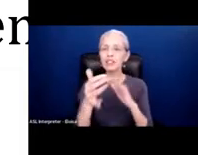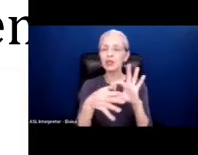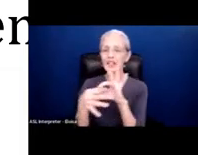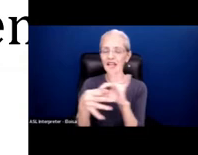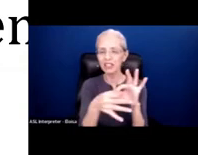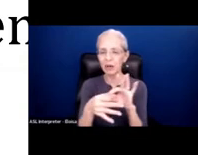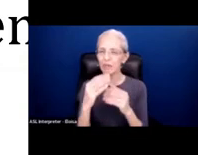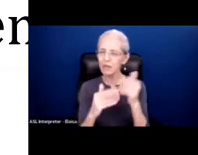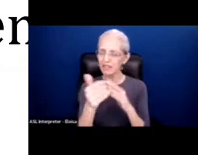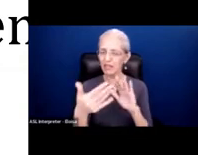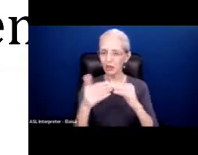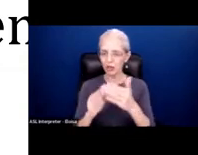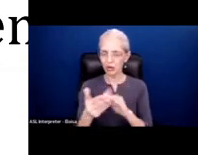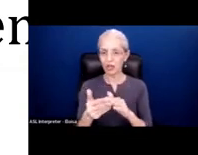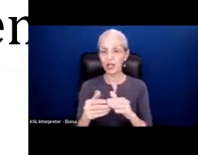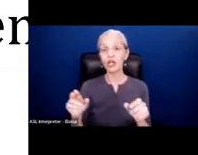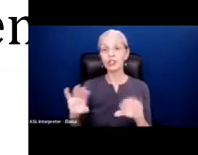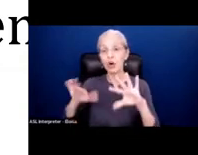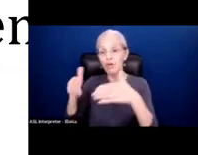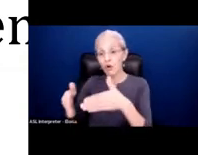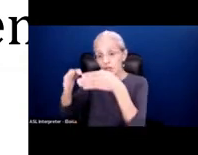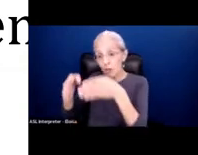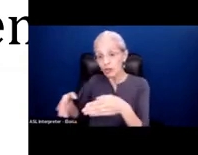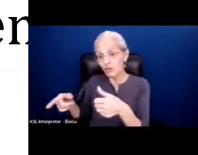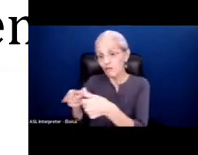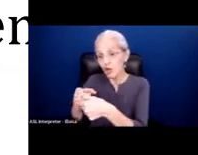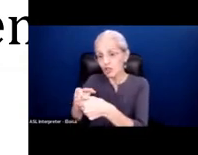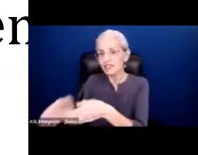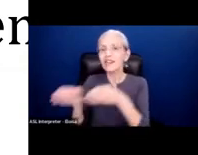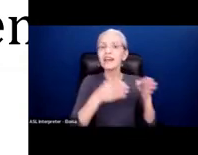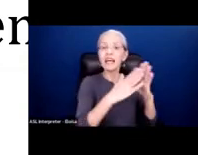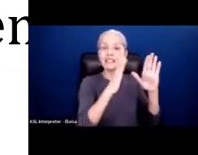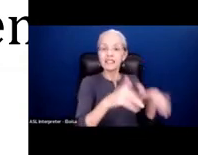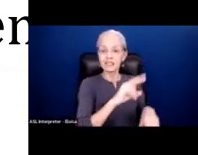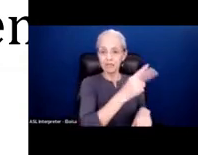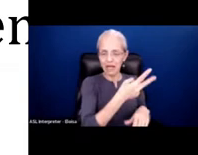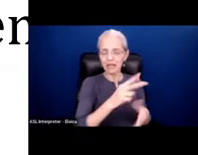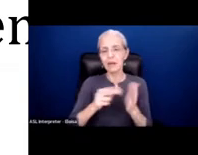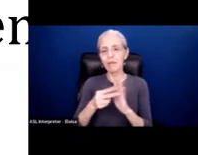tools first and the service system second, we are more likely to create the spaces needed